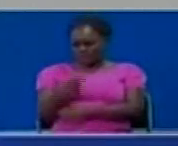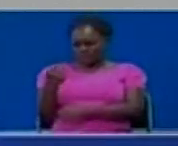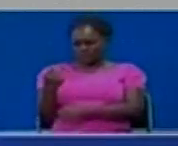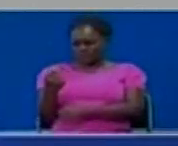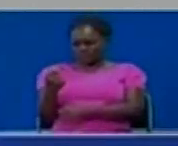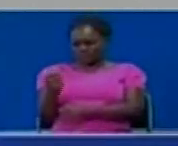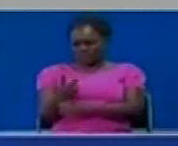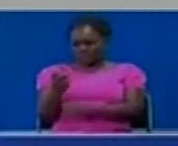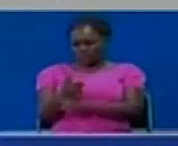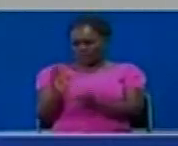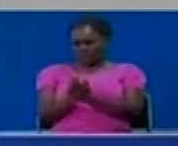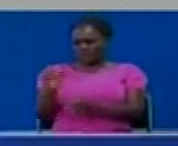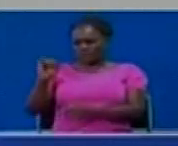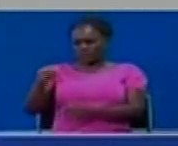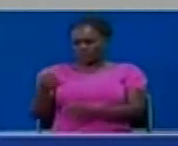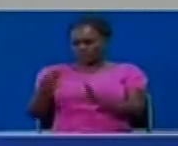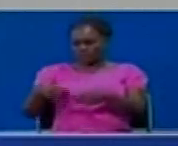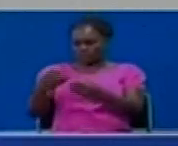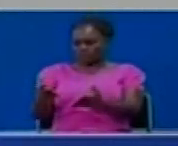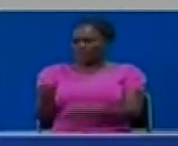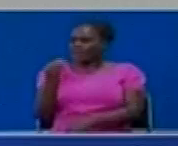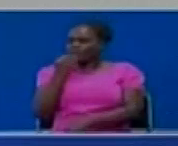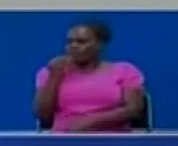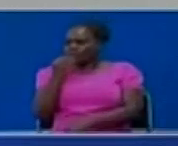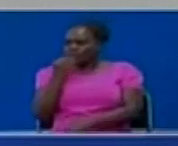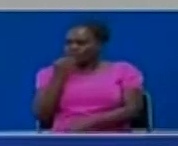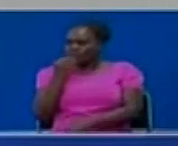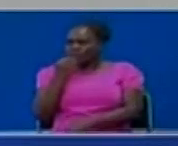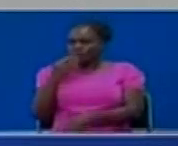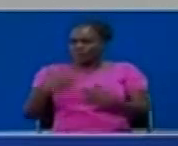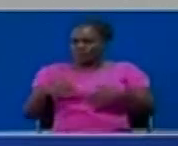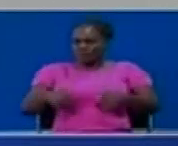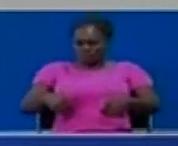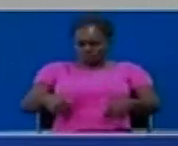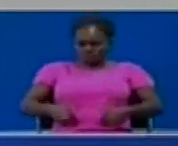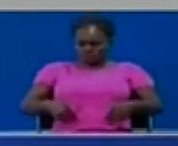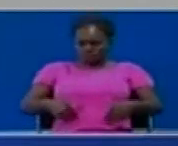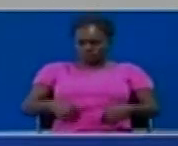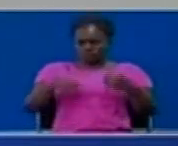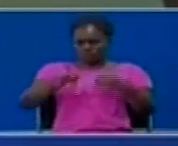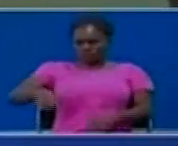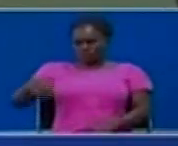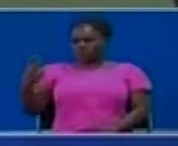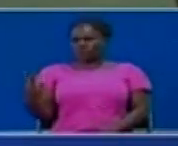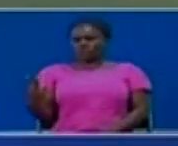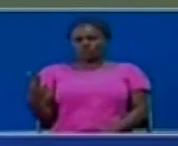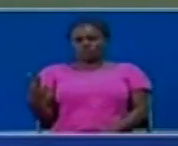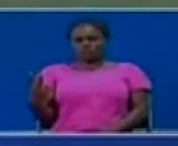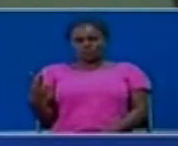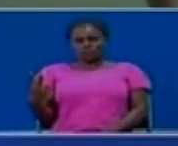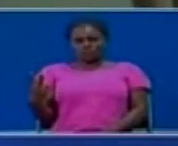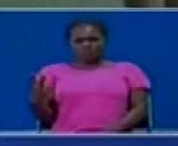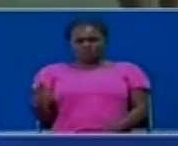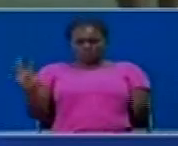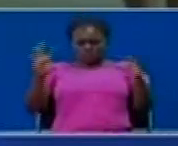towards the initiative, feeding the starving Kenyans in these two counties that I've earlier mentioned. Swahili Beach Resort joined